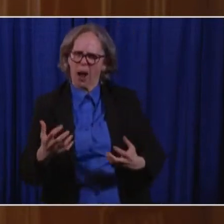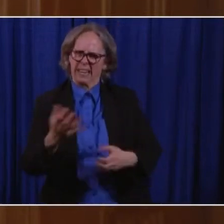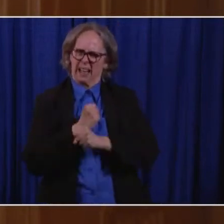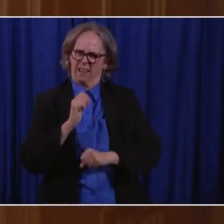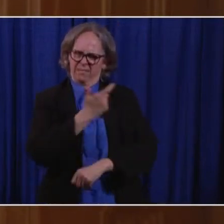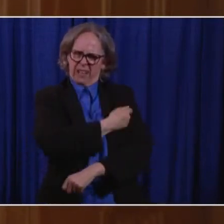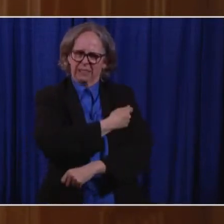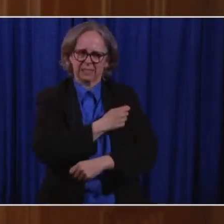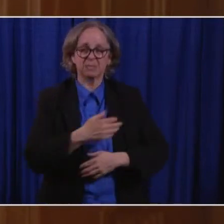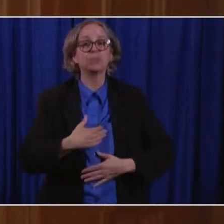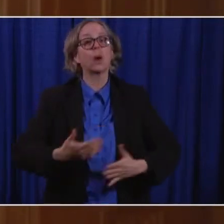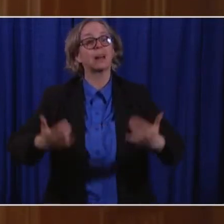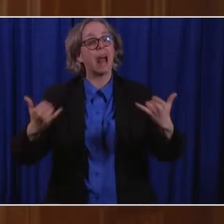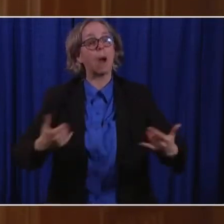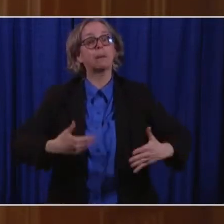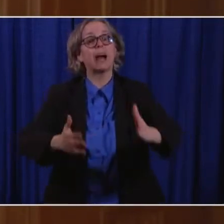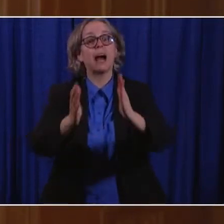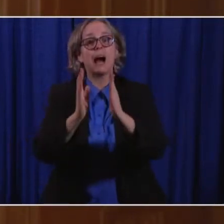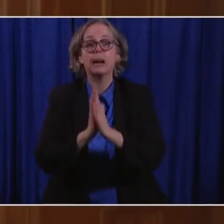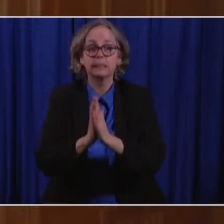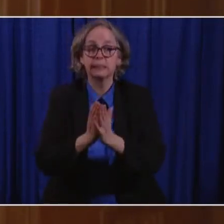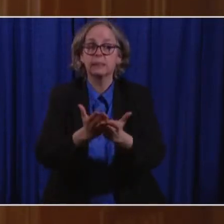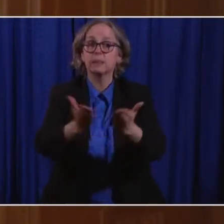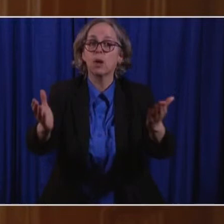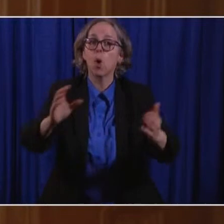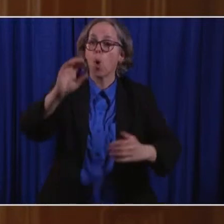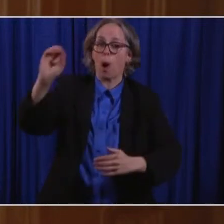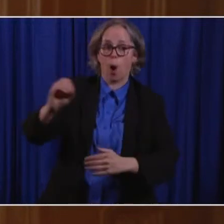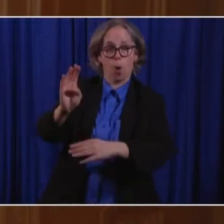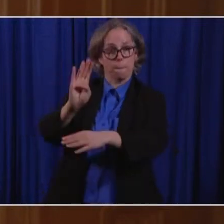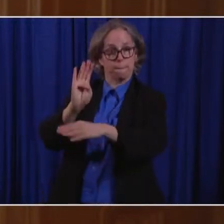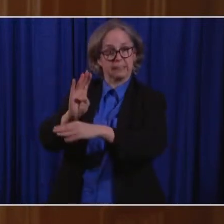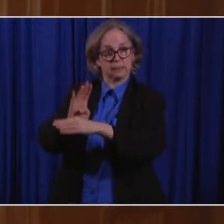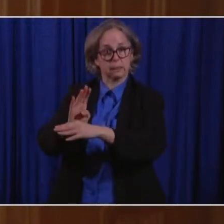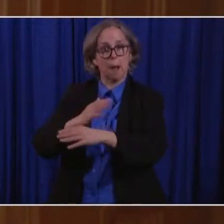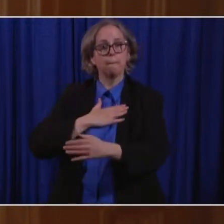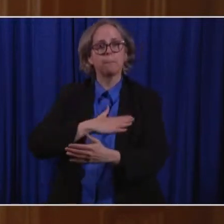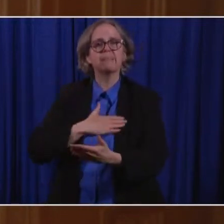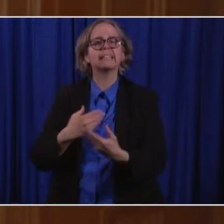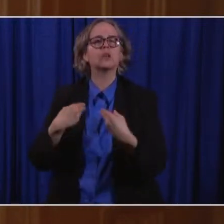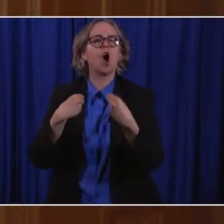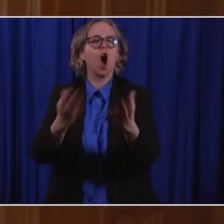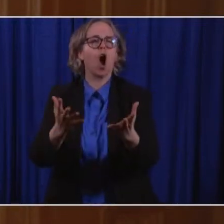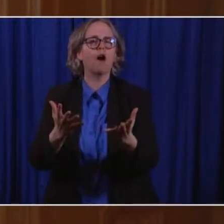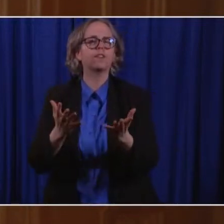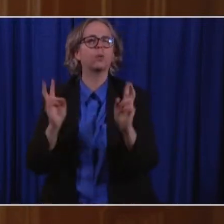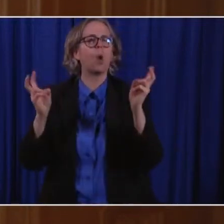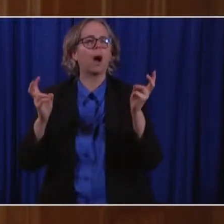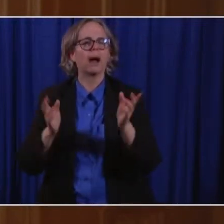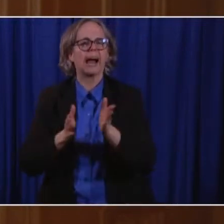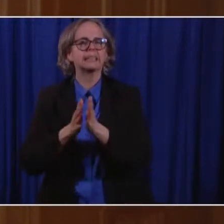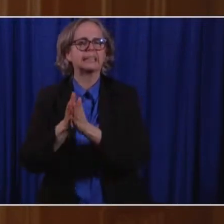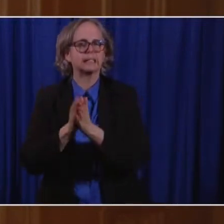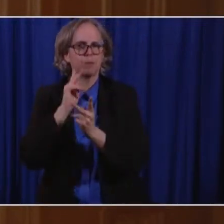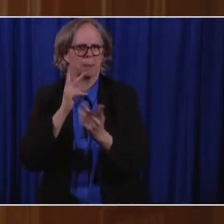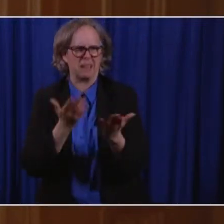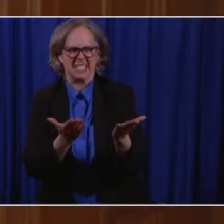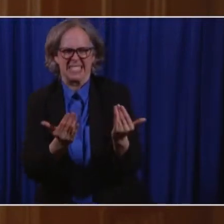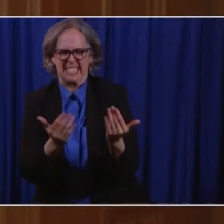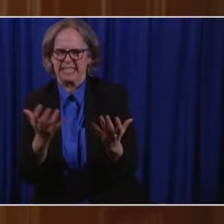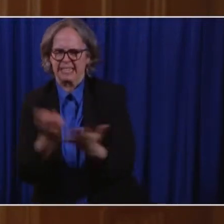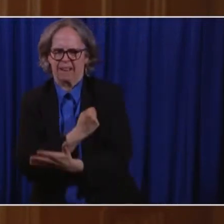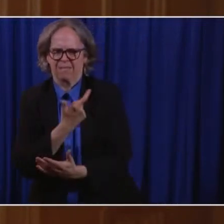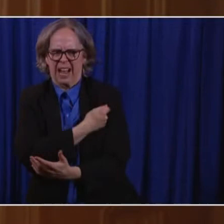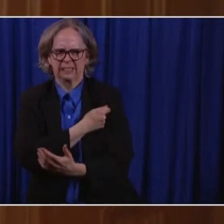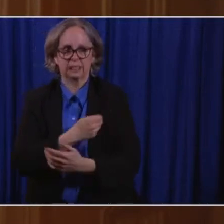more people vaccinated. The Reds and Indians are offering discounts on tickets to their games. Minor league teams are doing it as